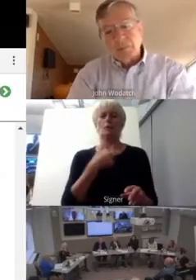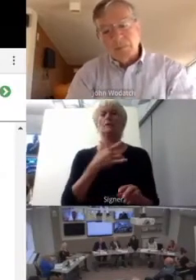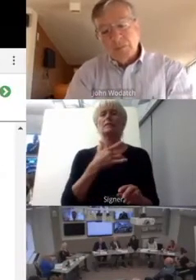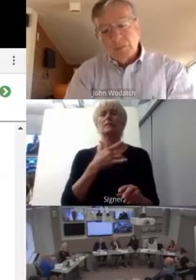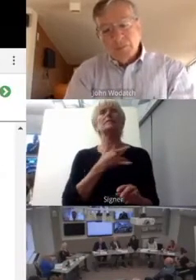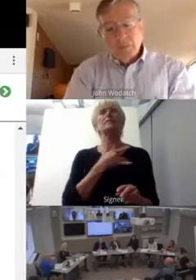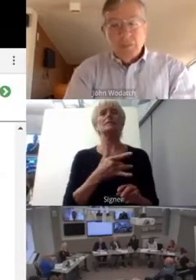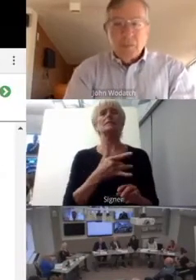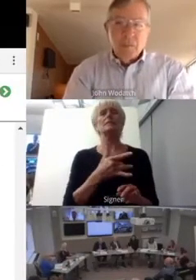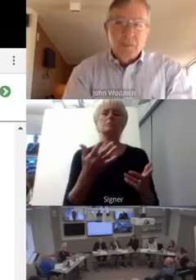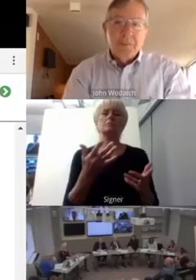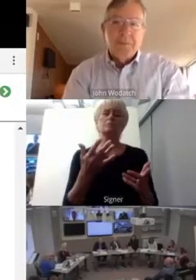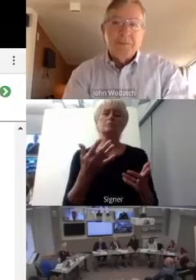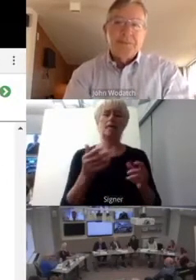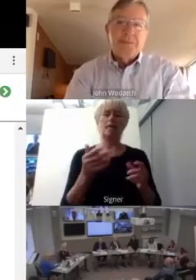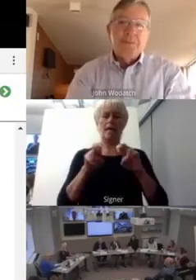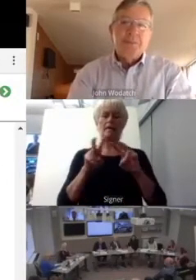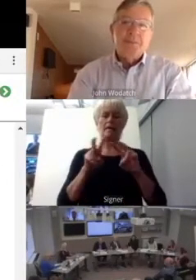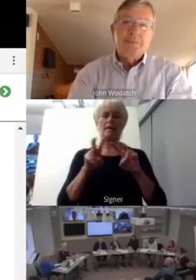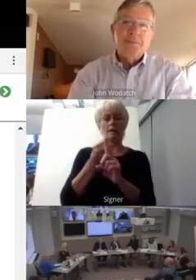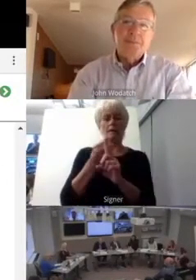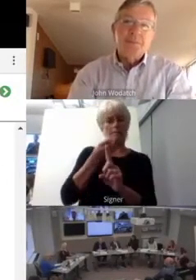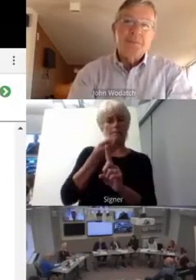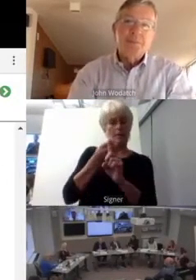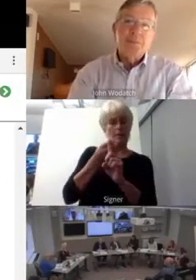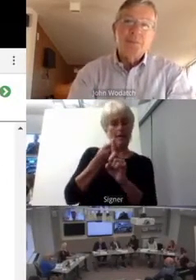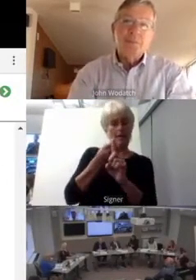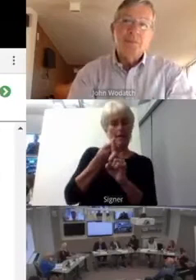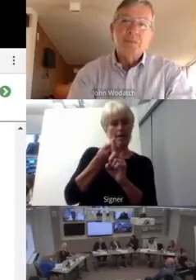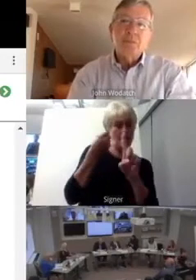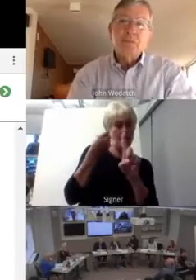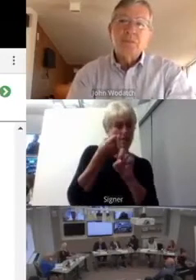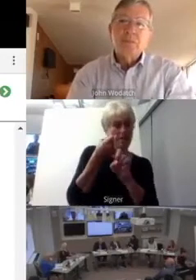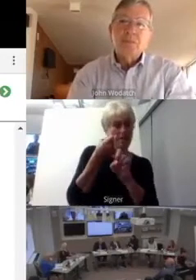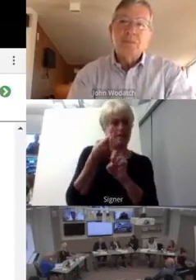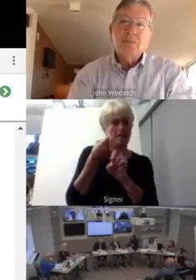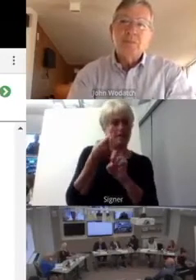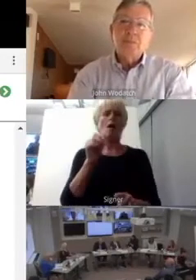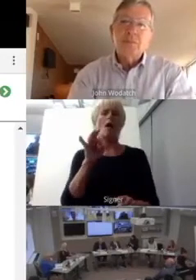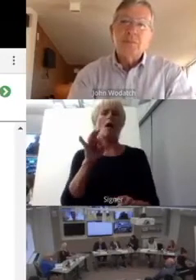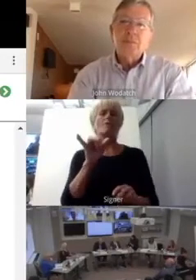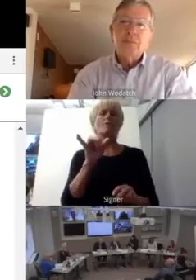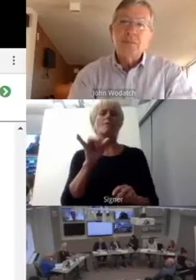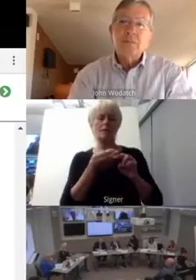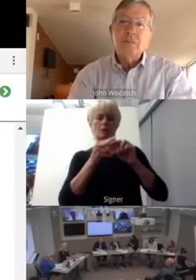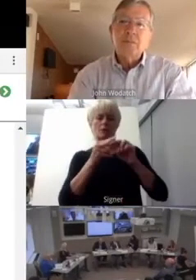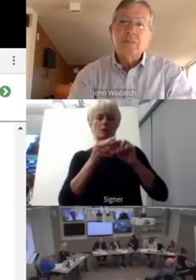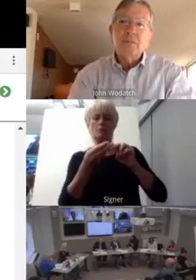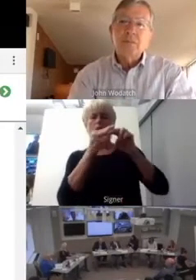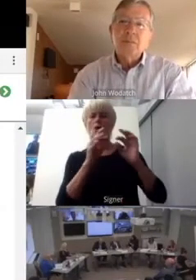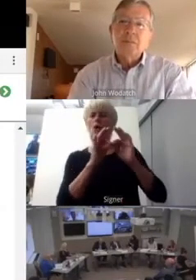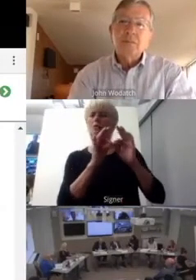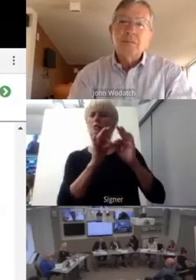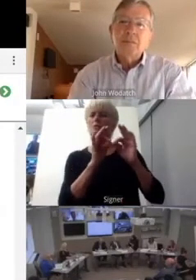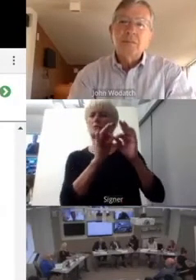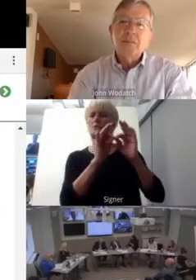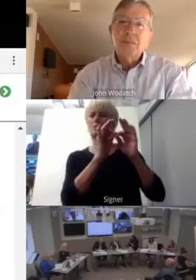impact of the incremental cost that the regulation